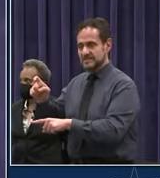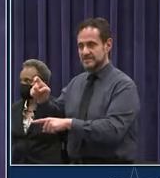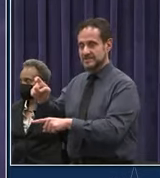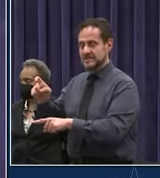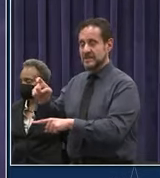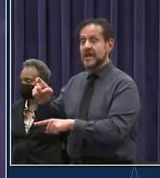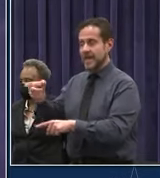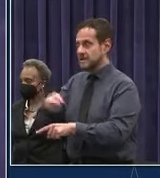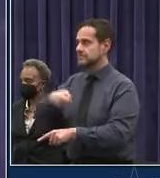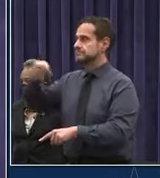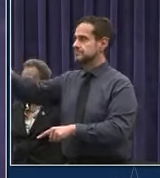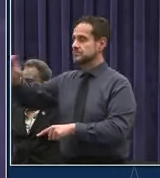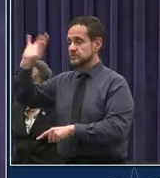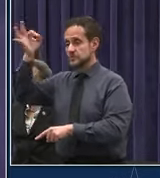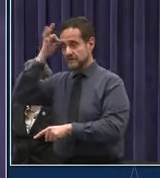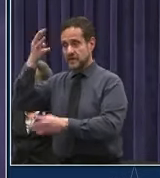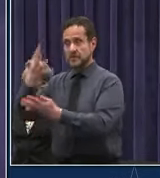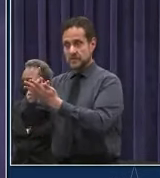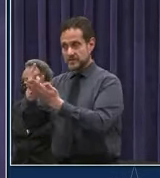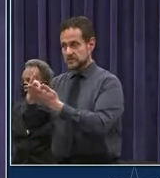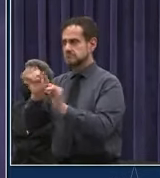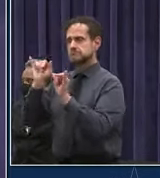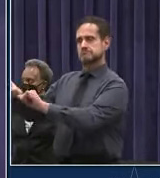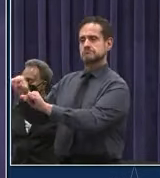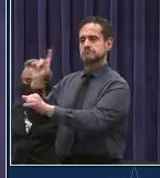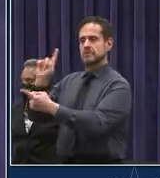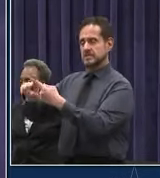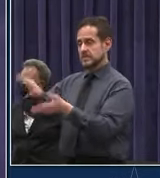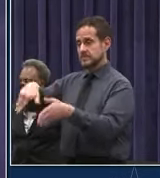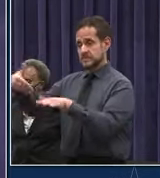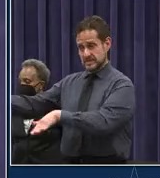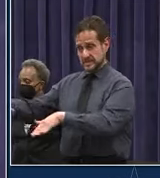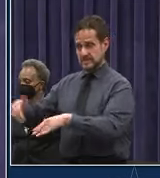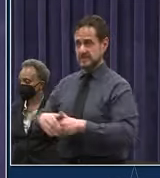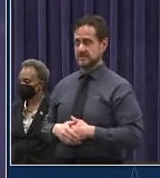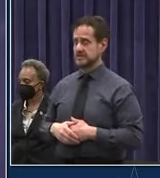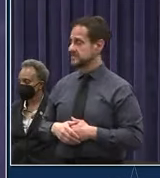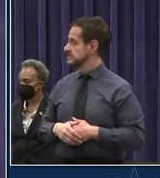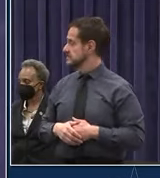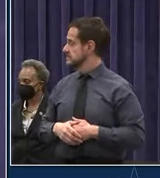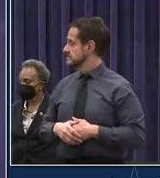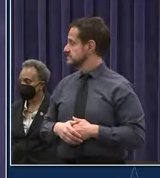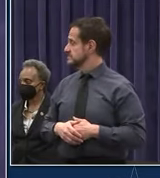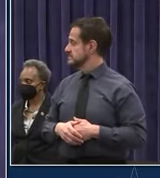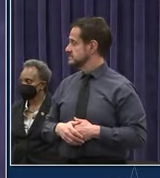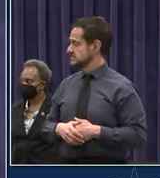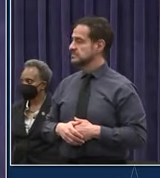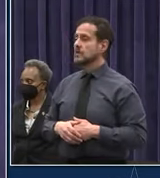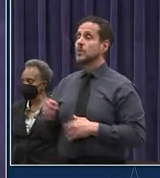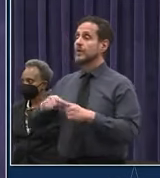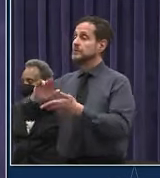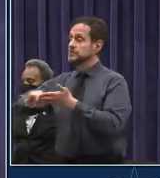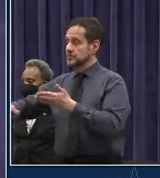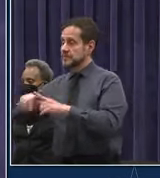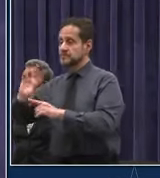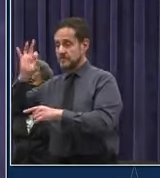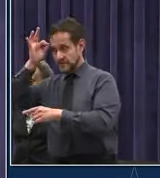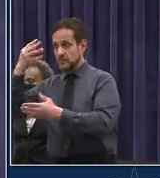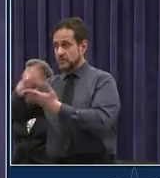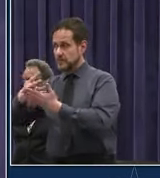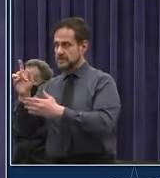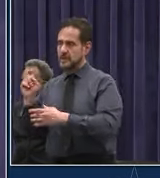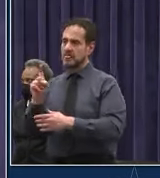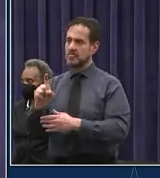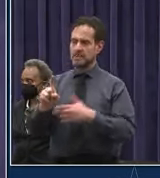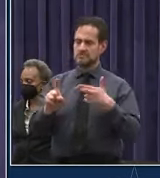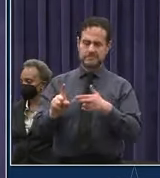civil forfeiture. And we had questions about this the other day, and I just wanted to just take an opportunity. You know, Al Capone wasn't arrested for the violence he committed